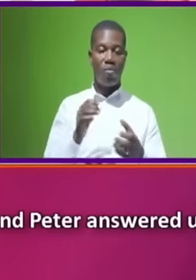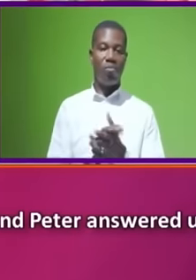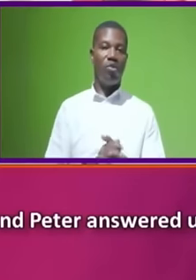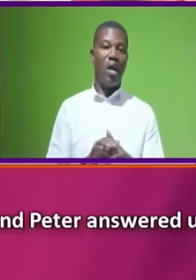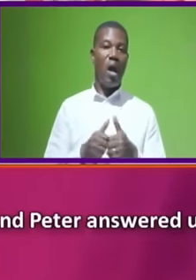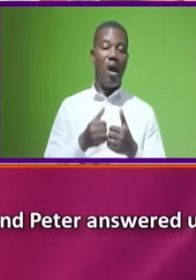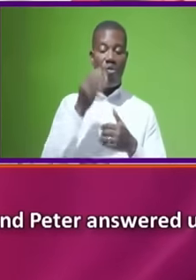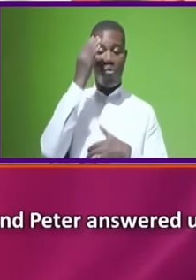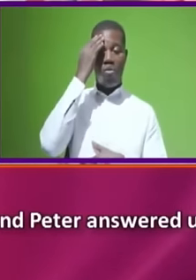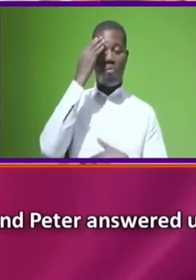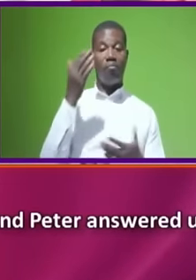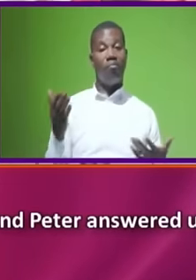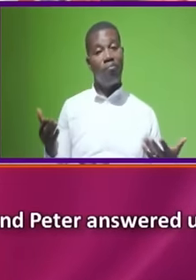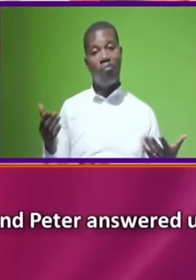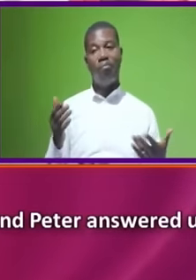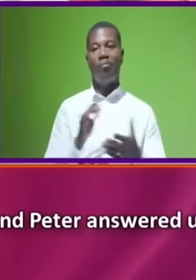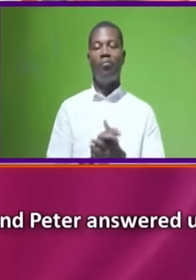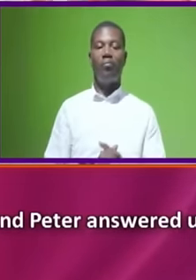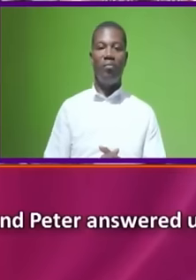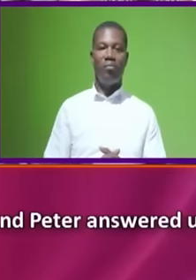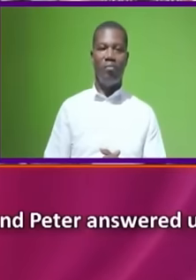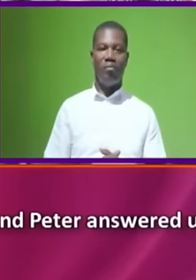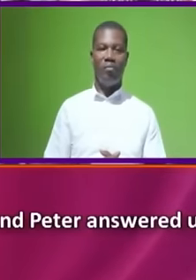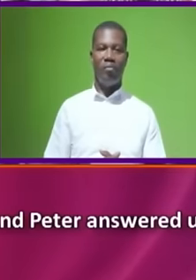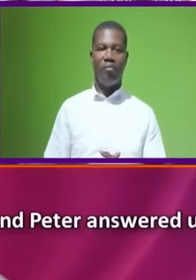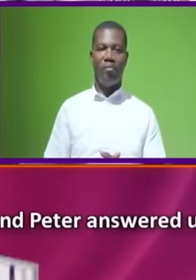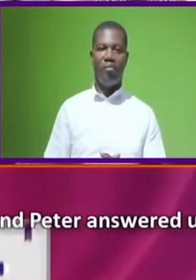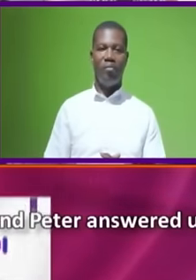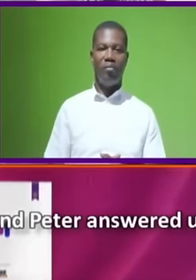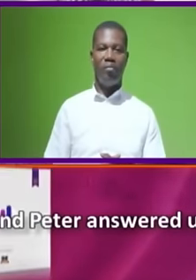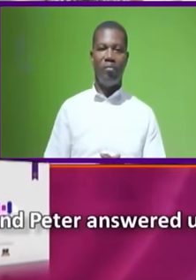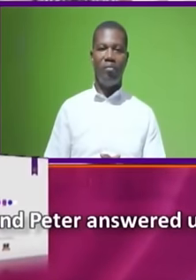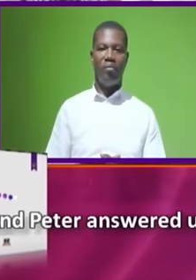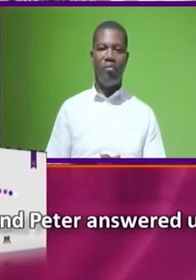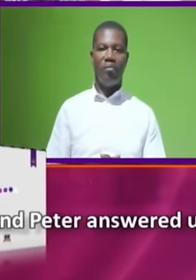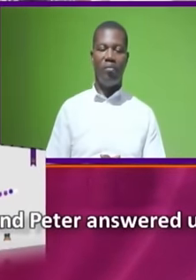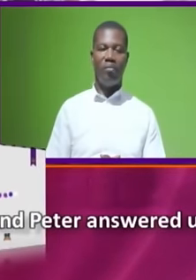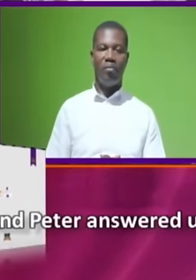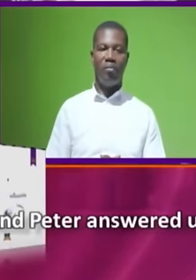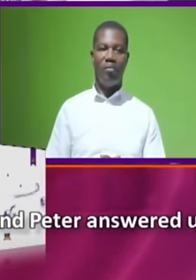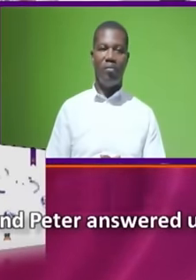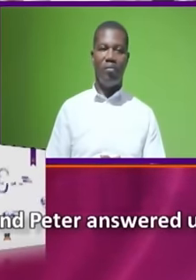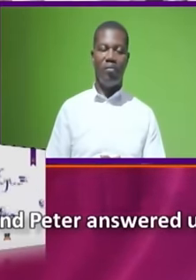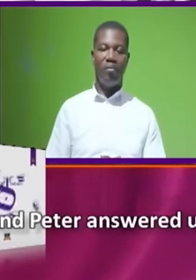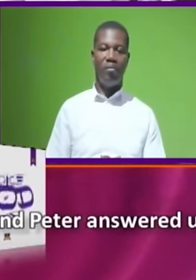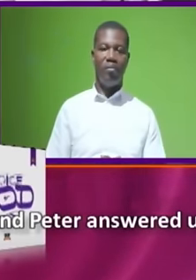father-in-law, mother-in-law, the wife, siblings, and then even his family members.